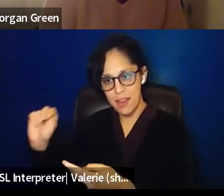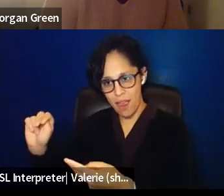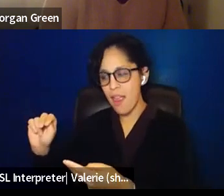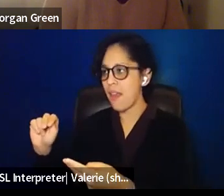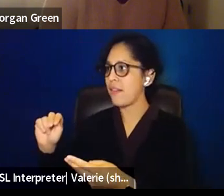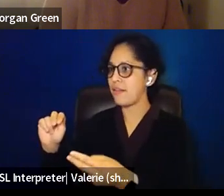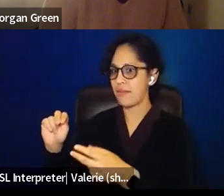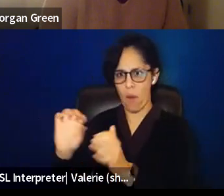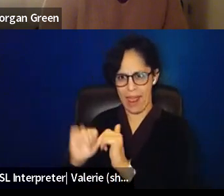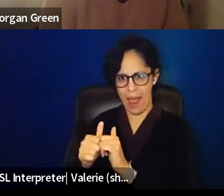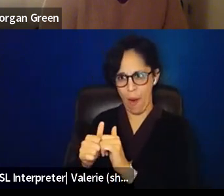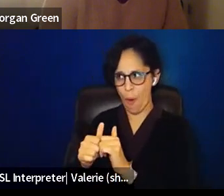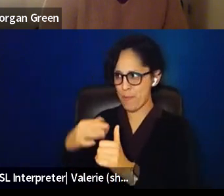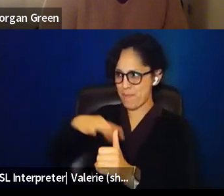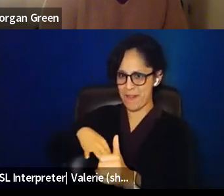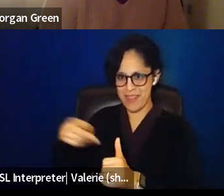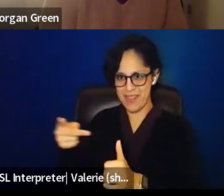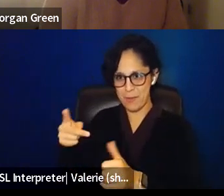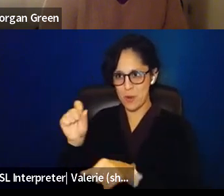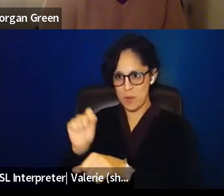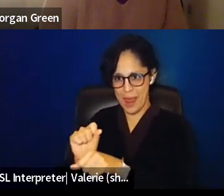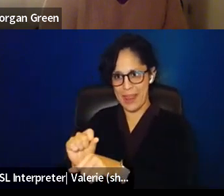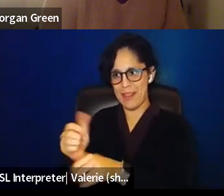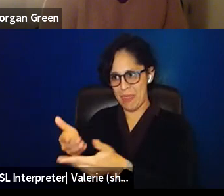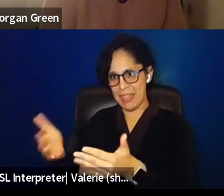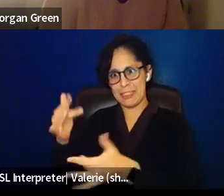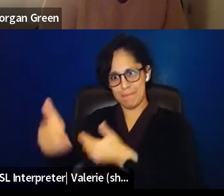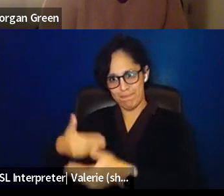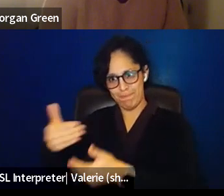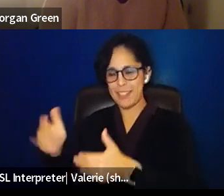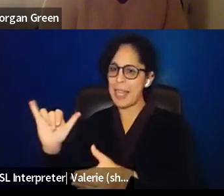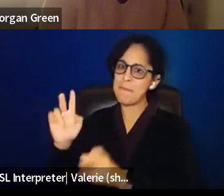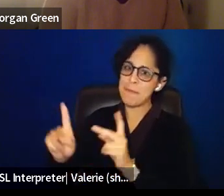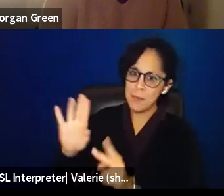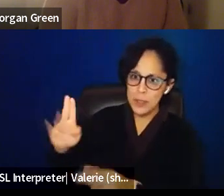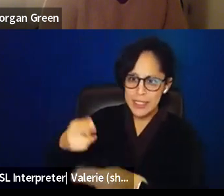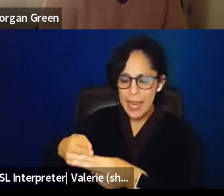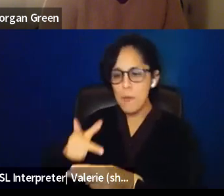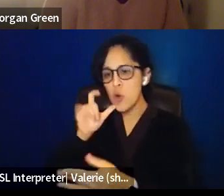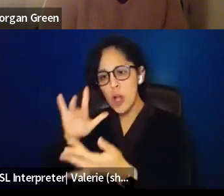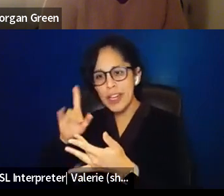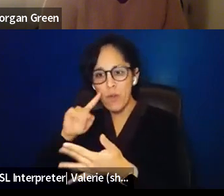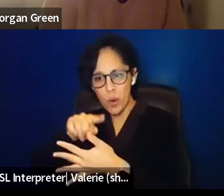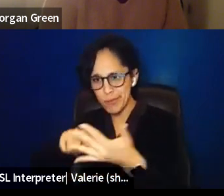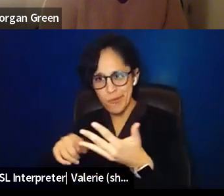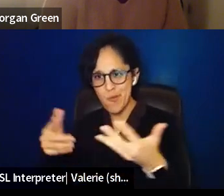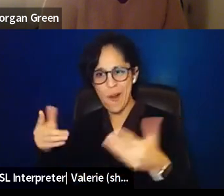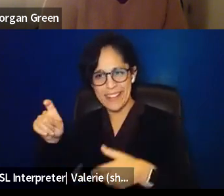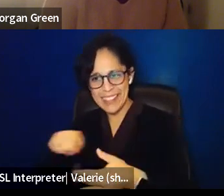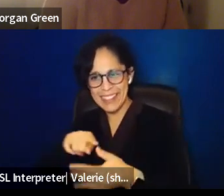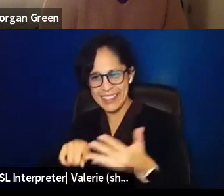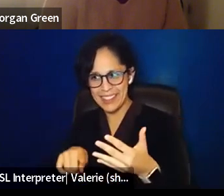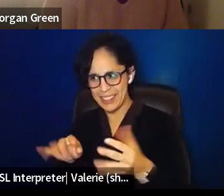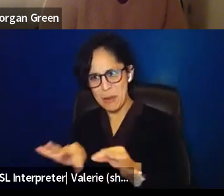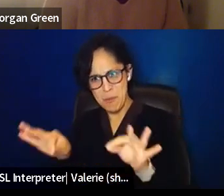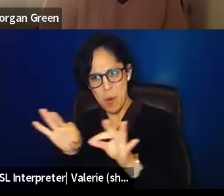that might not have the title, but actually make stuff happen for you. You know, those are kind of like secret things, keys that you need to have when you're working in